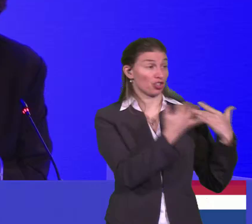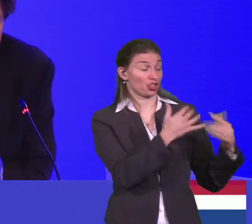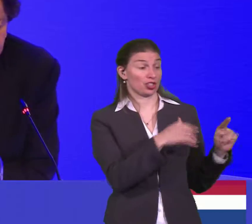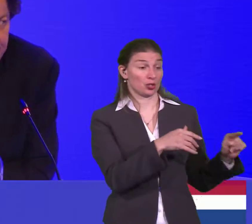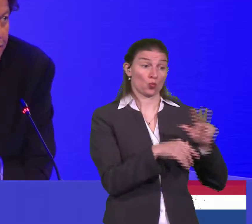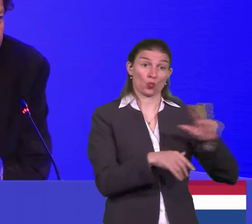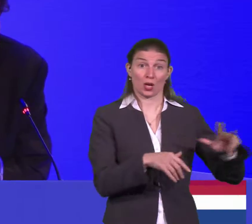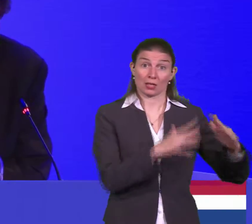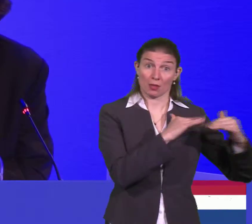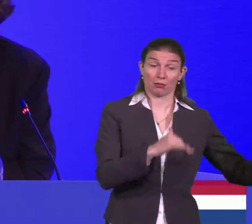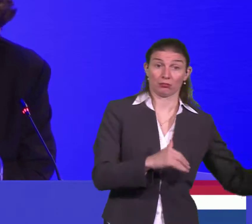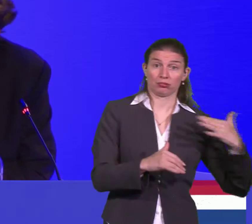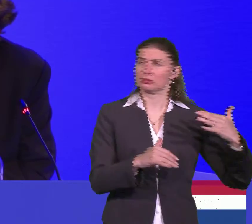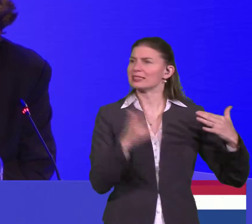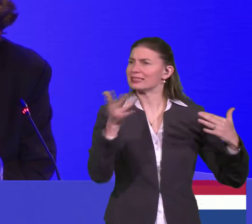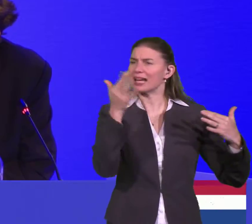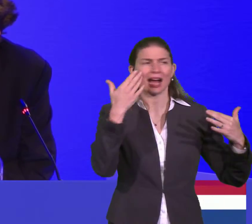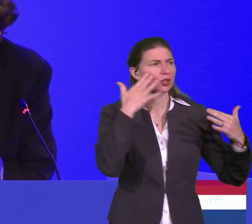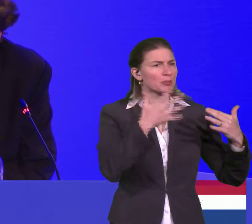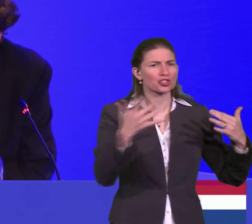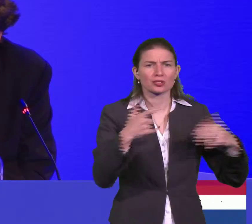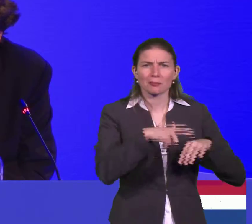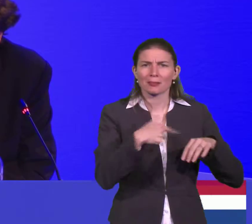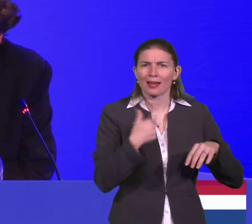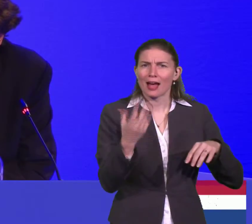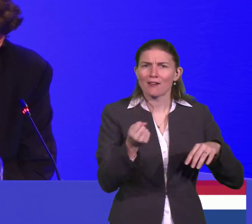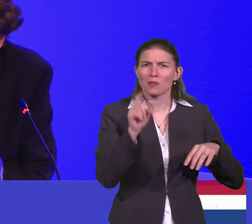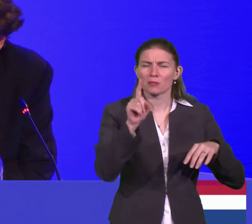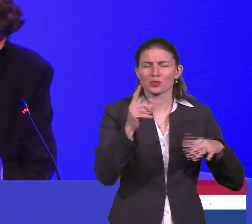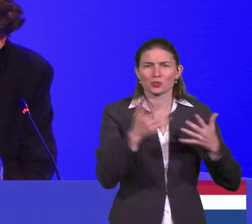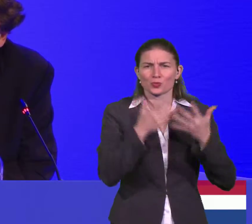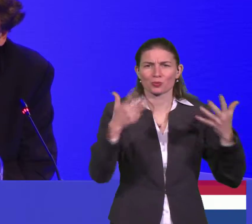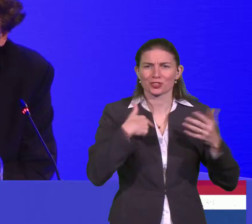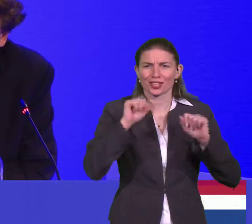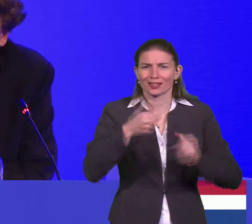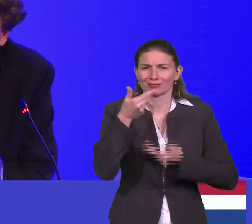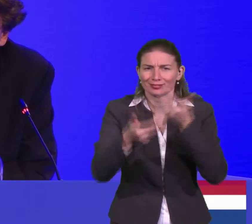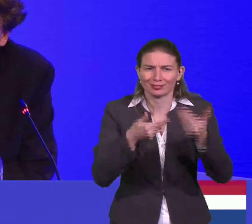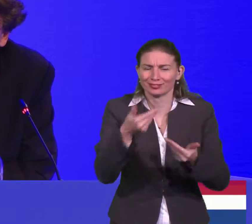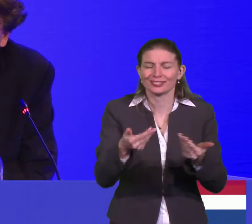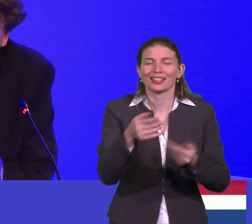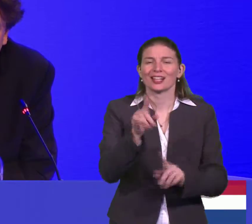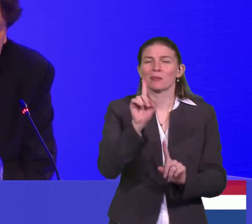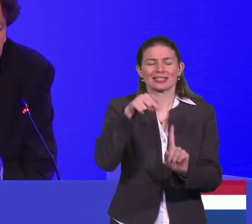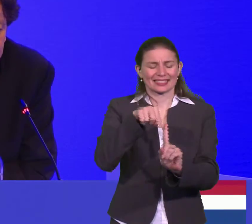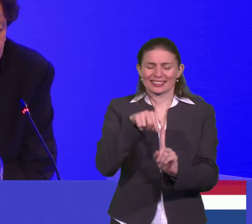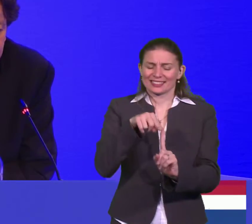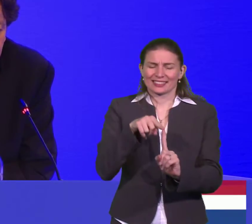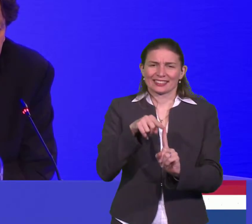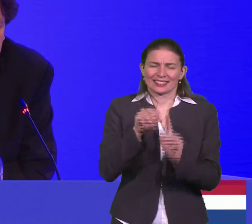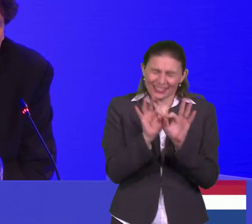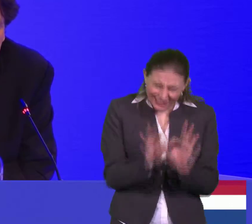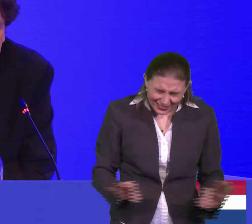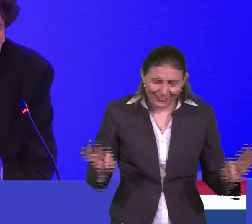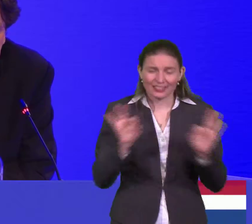Let me just be clear, I don't know how much time I have there because there's so much to be said about it, but the key here is that